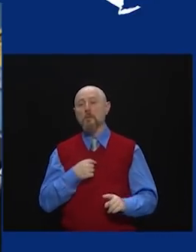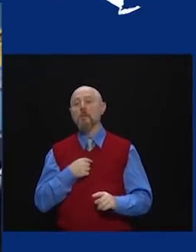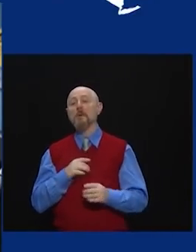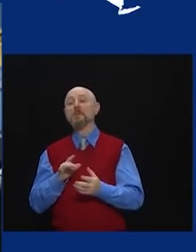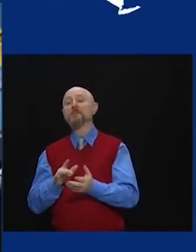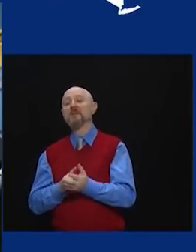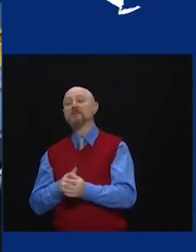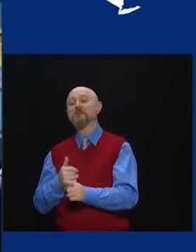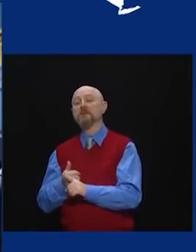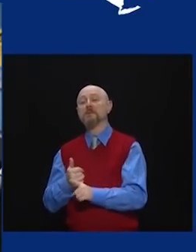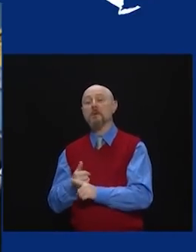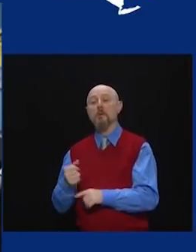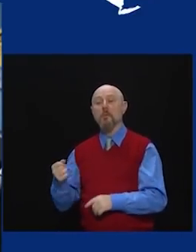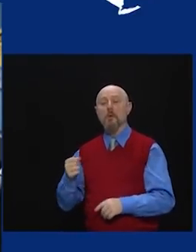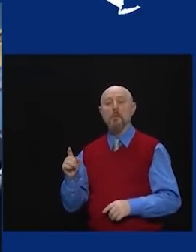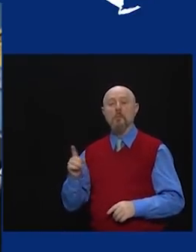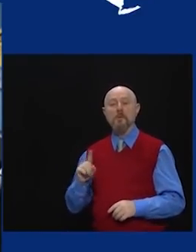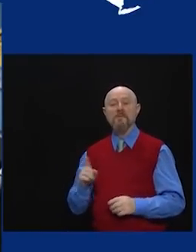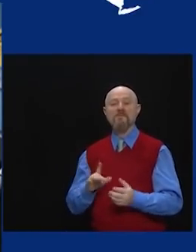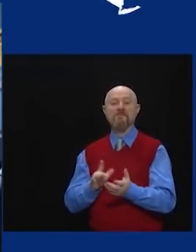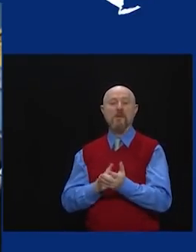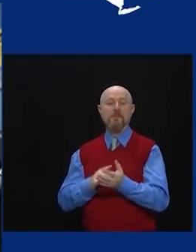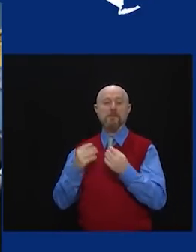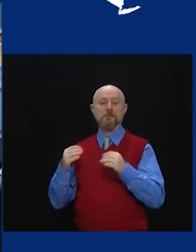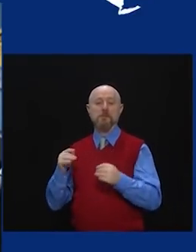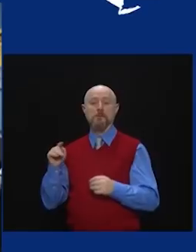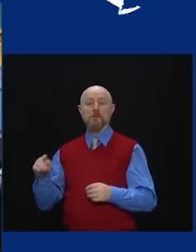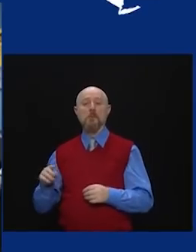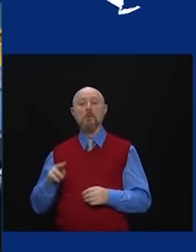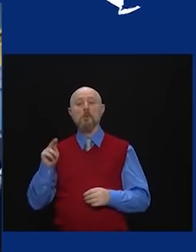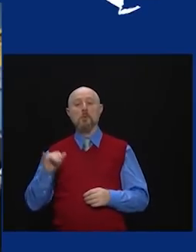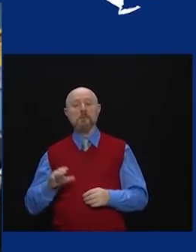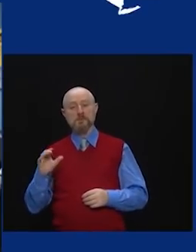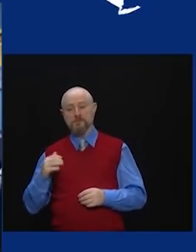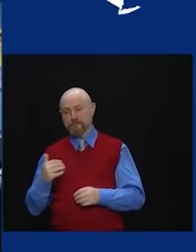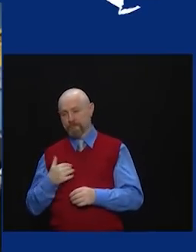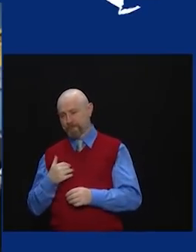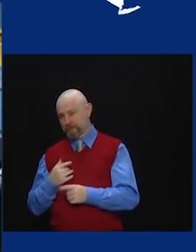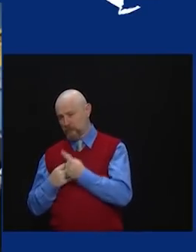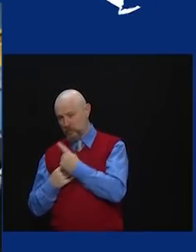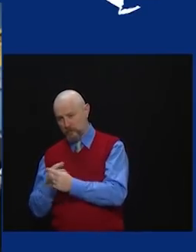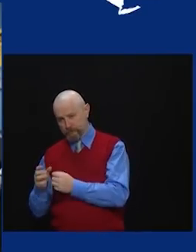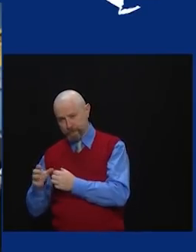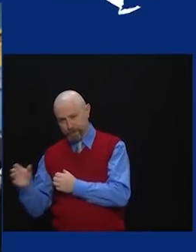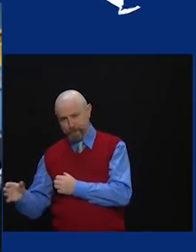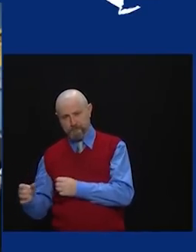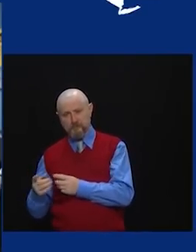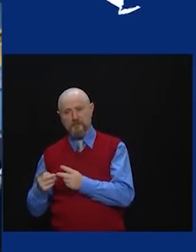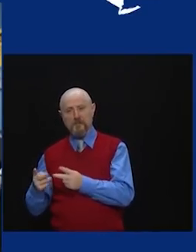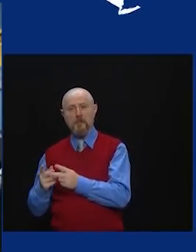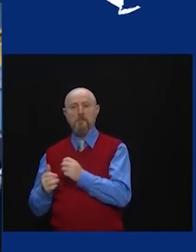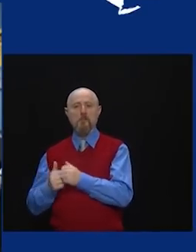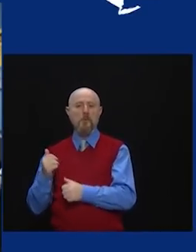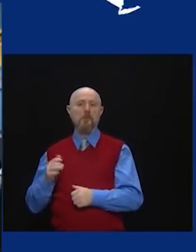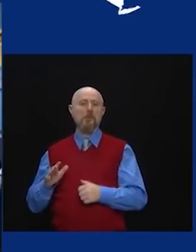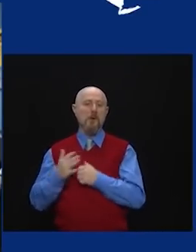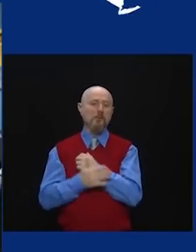In New York City, they decided to use a single pharmacy. Most counties are using between 1 and 4